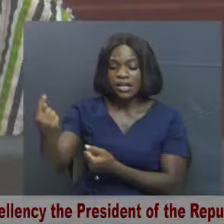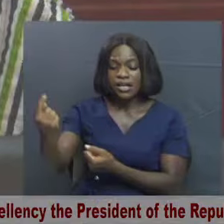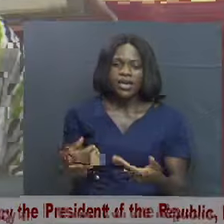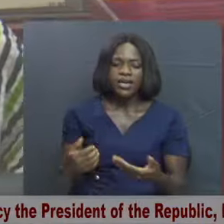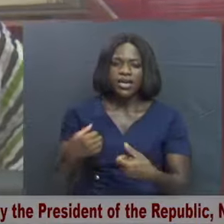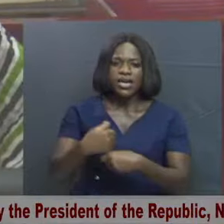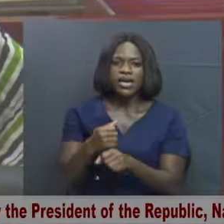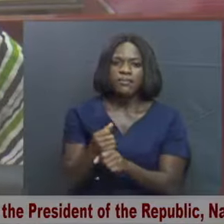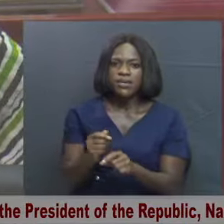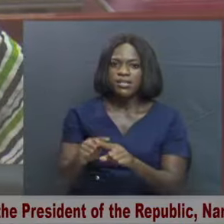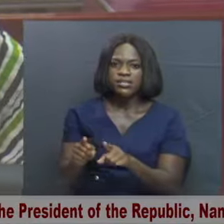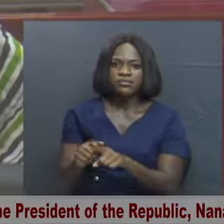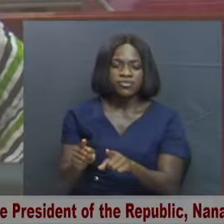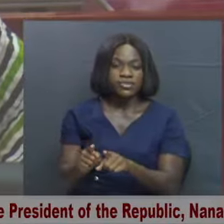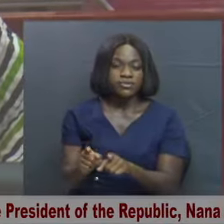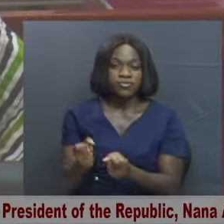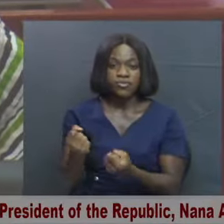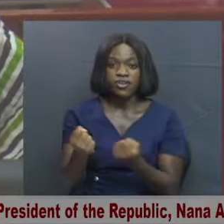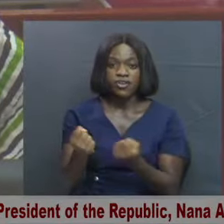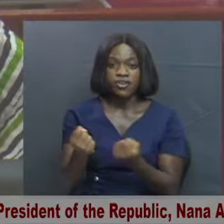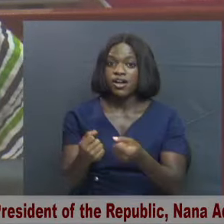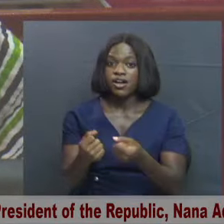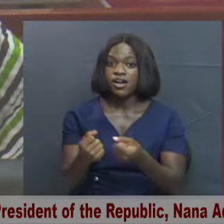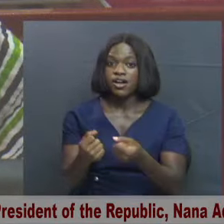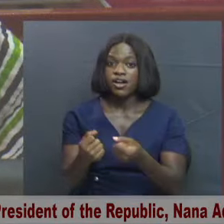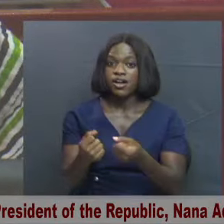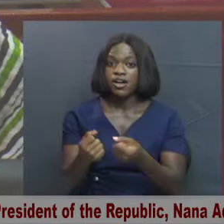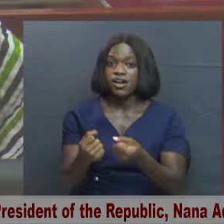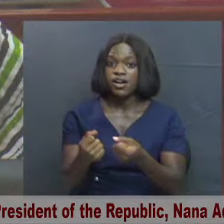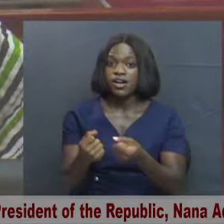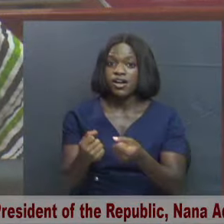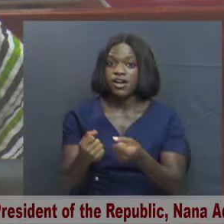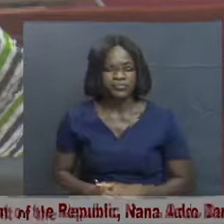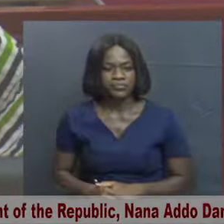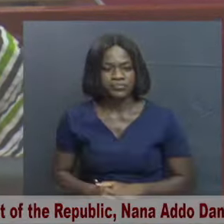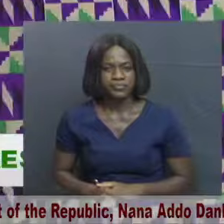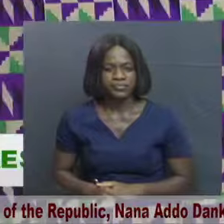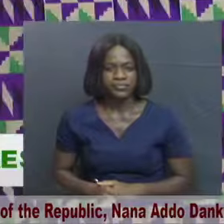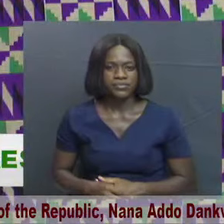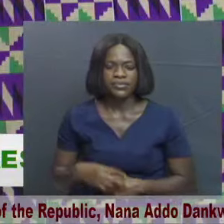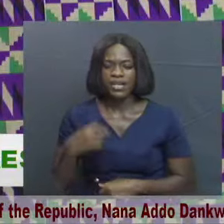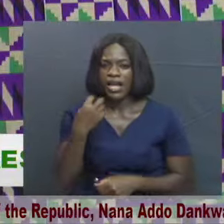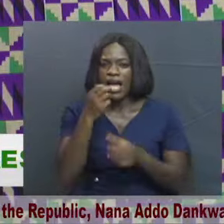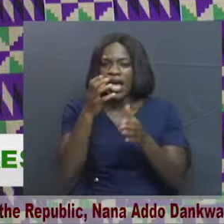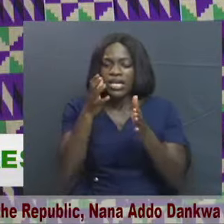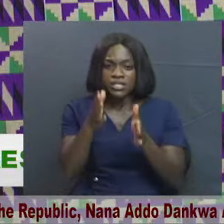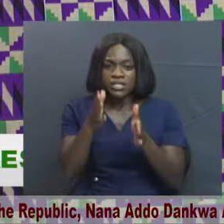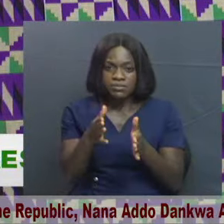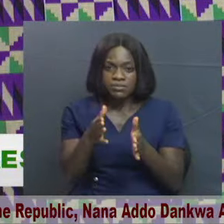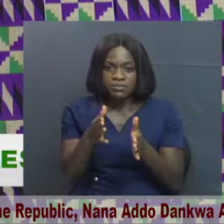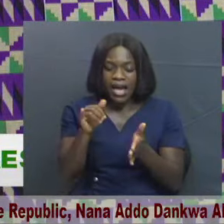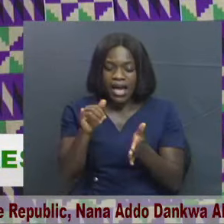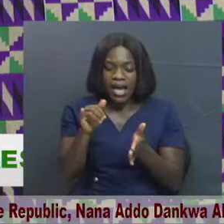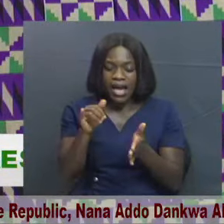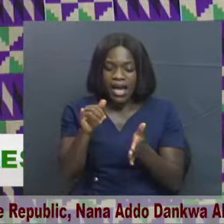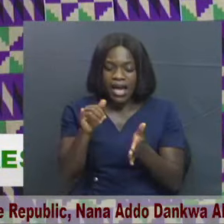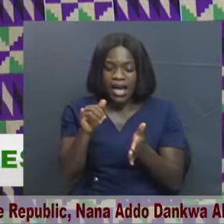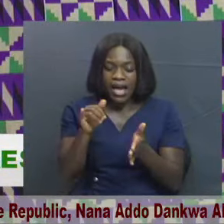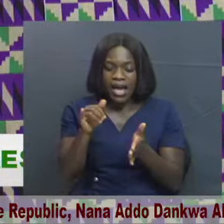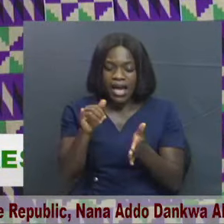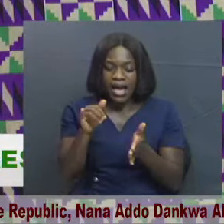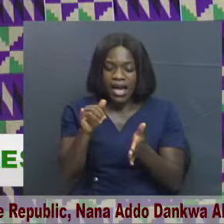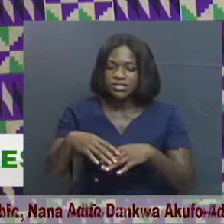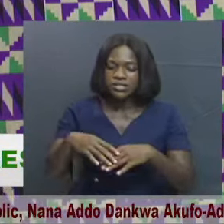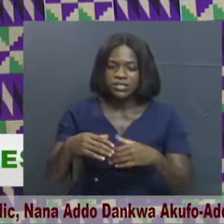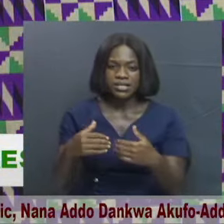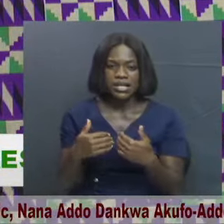here in Ghana the speaker is not wether that these Investments have been accompanied